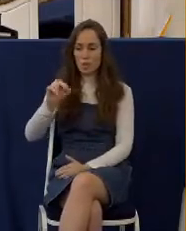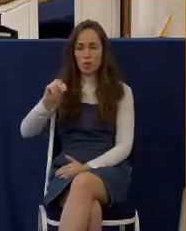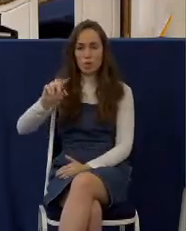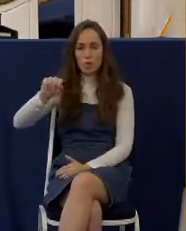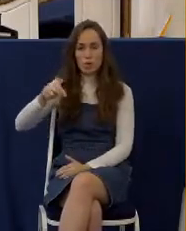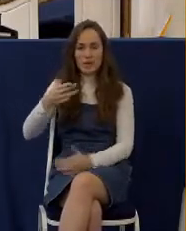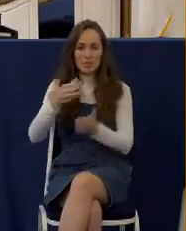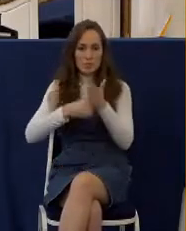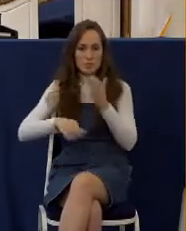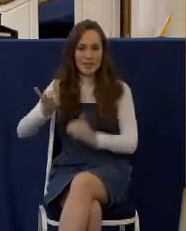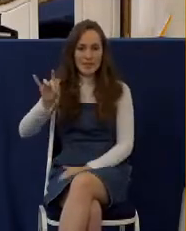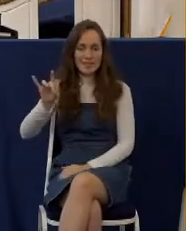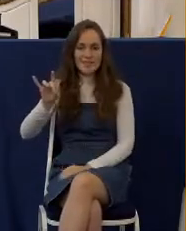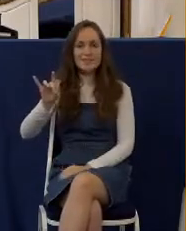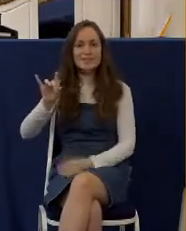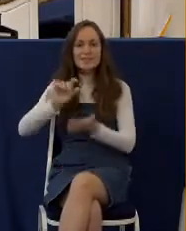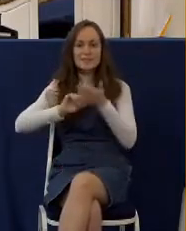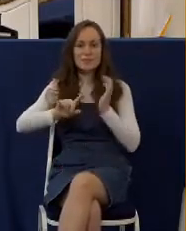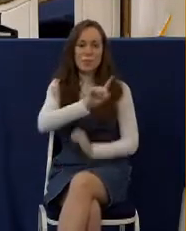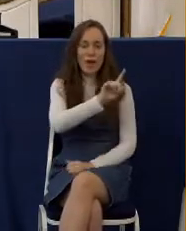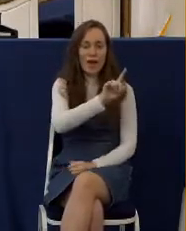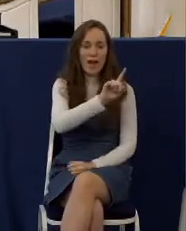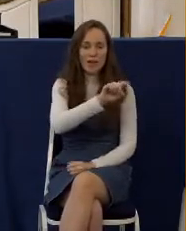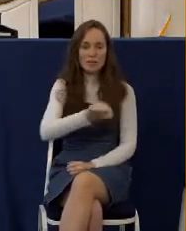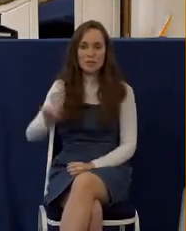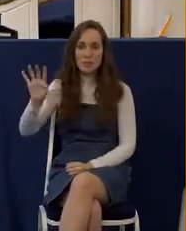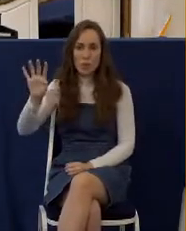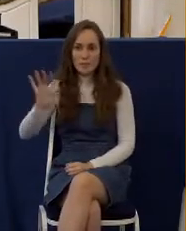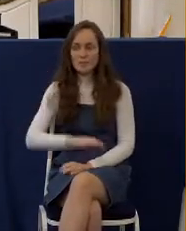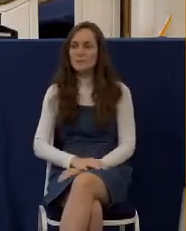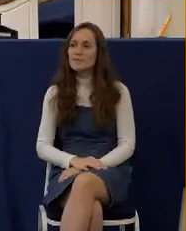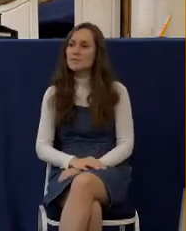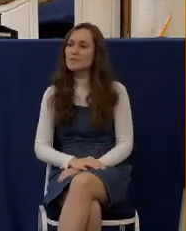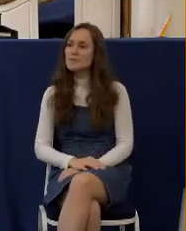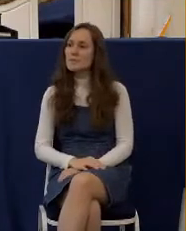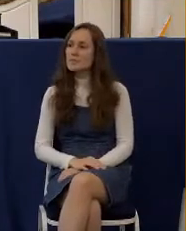look at verses 1 down through verse 4.